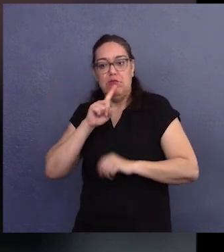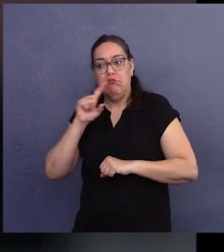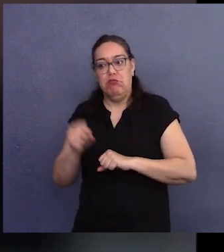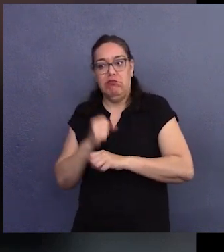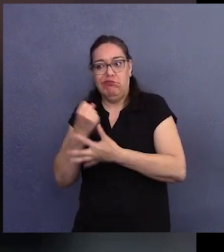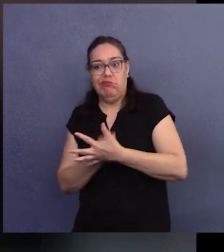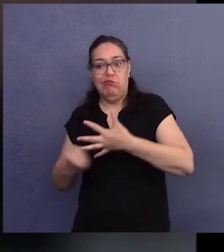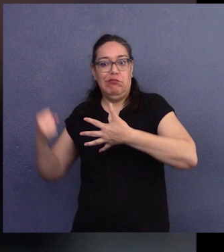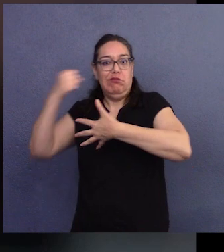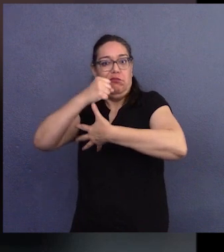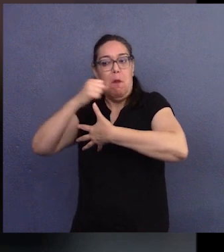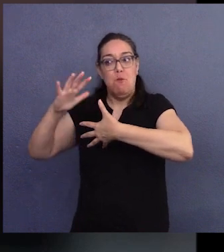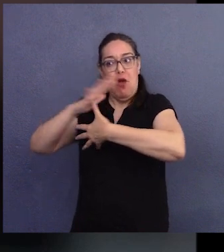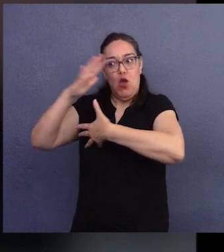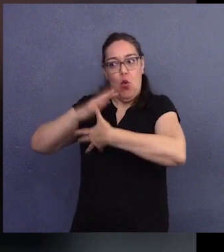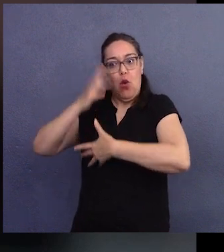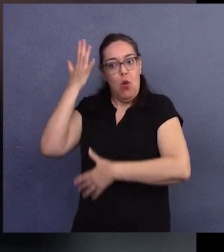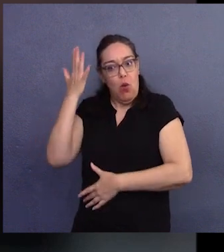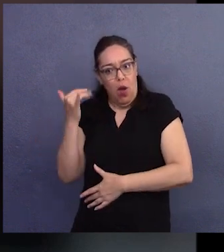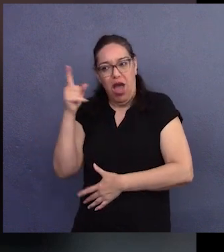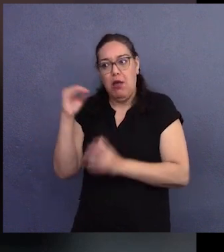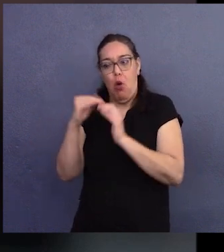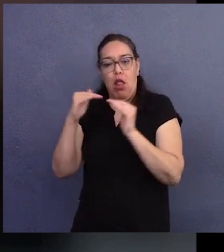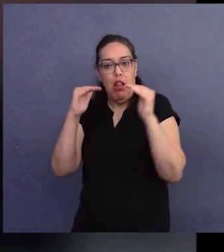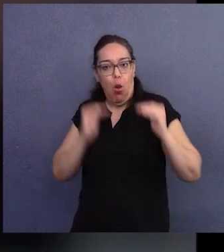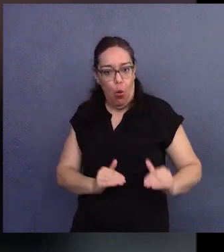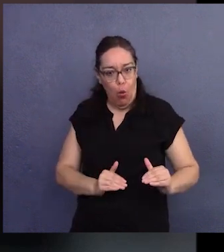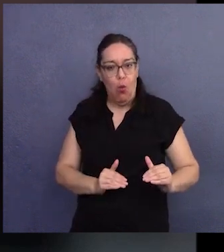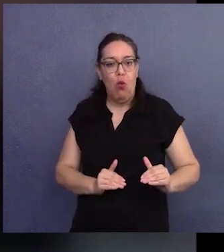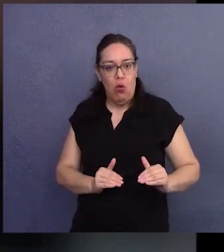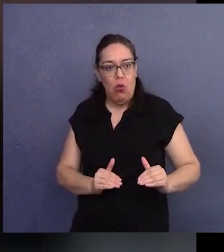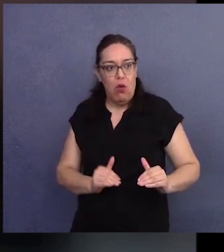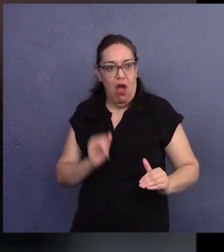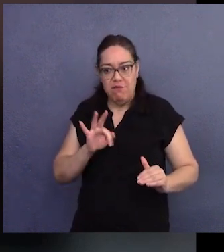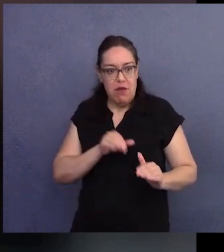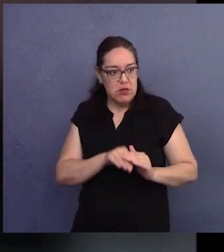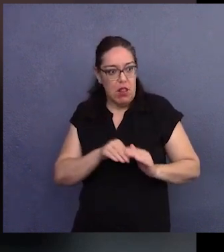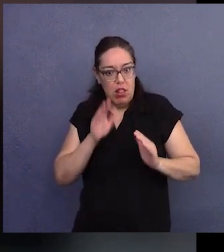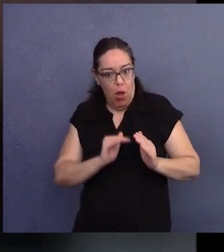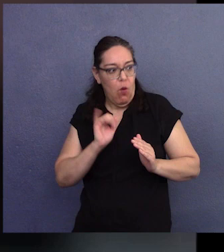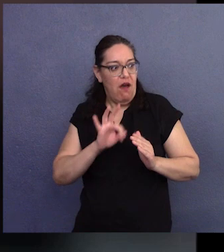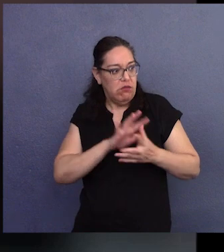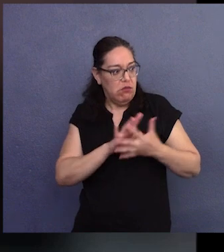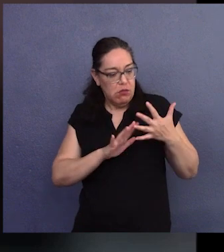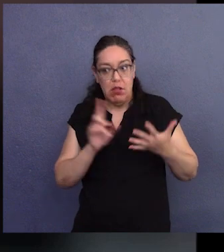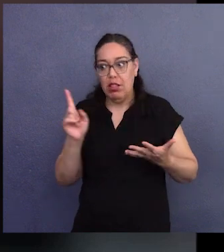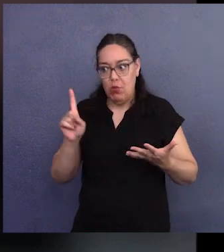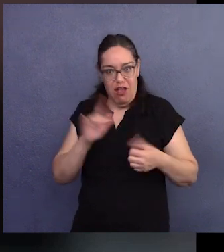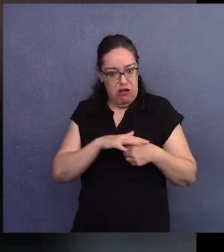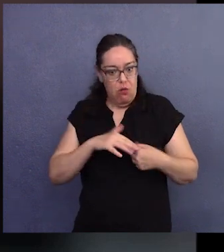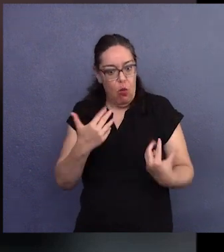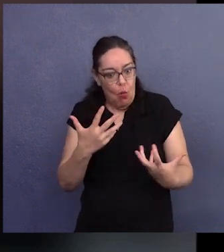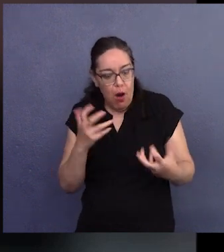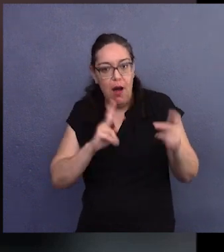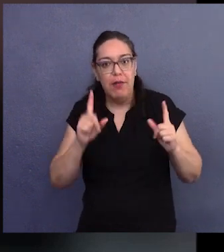Those are the target communities wherein we would like for applicants to consider